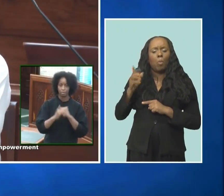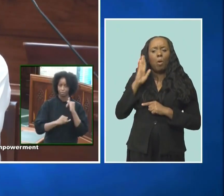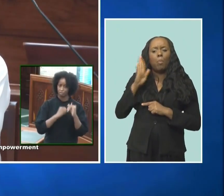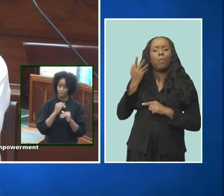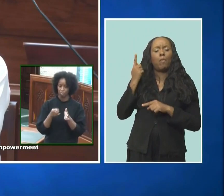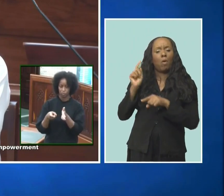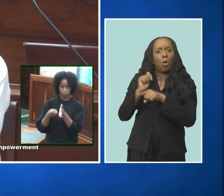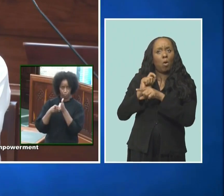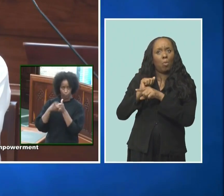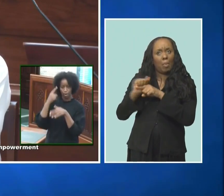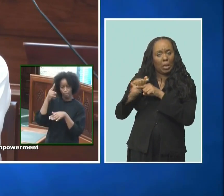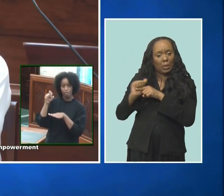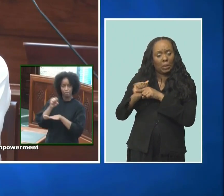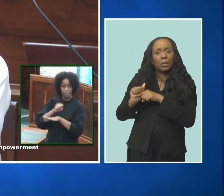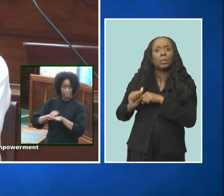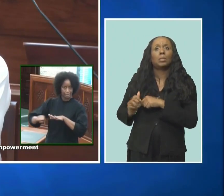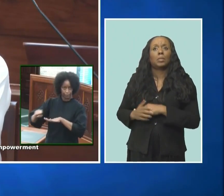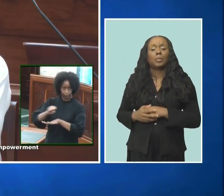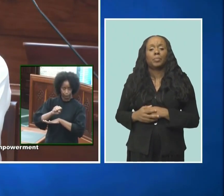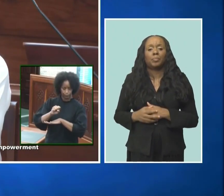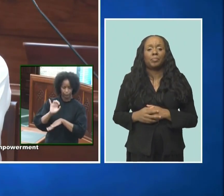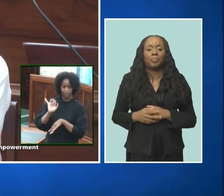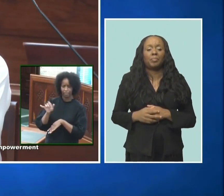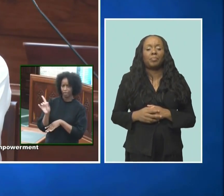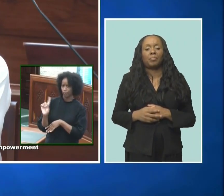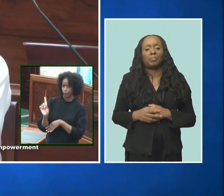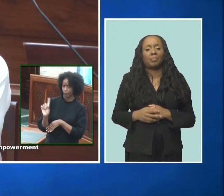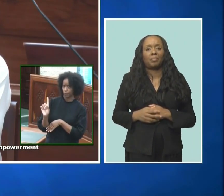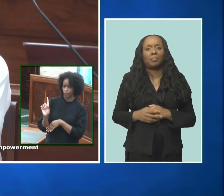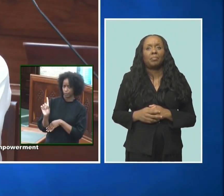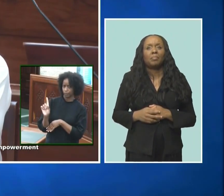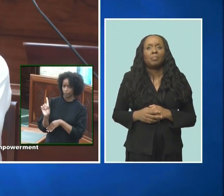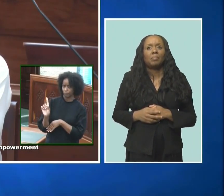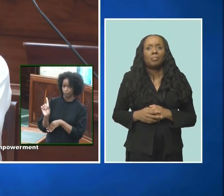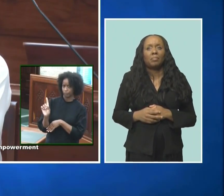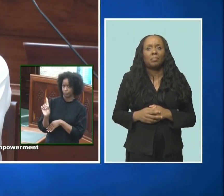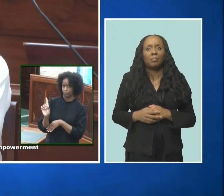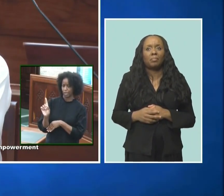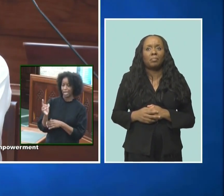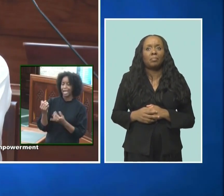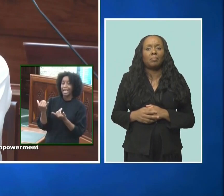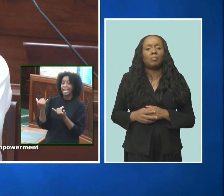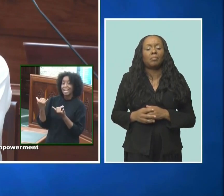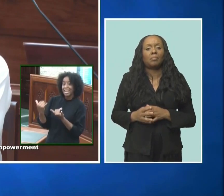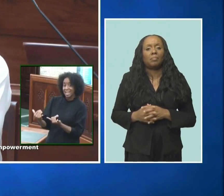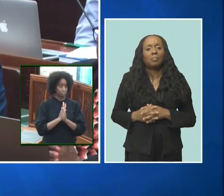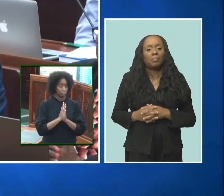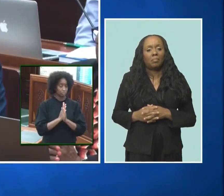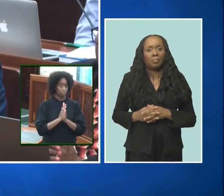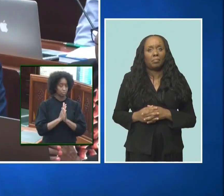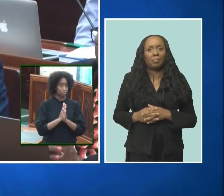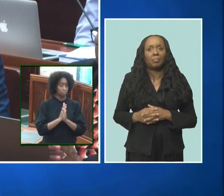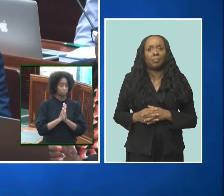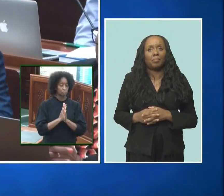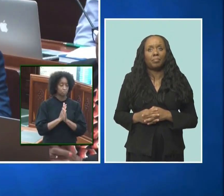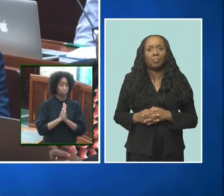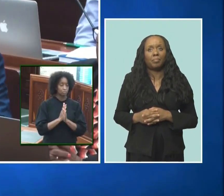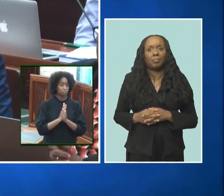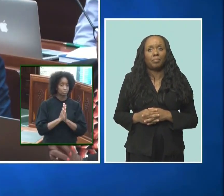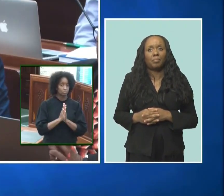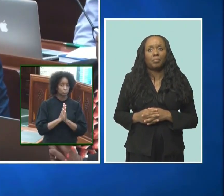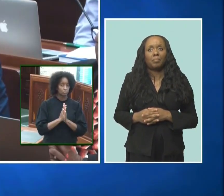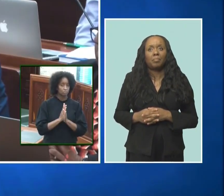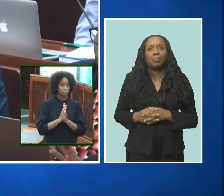stadia. And that will be located on the current Barbados Lumber Company site. Mr. Griffith